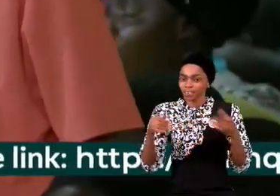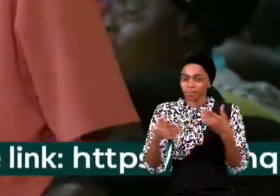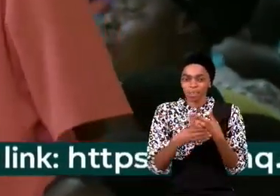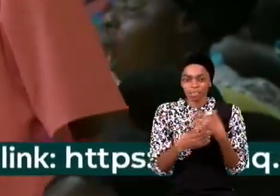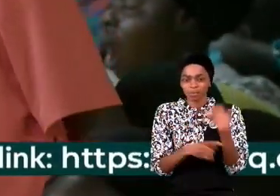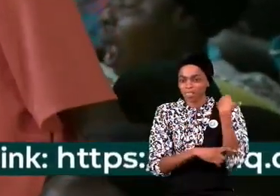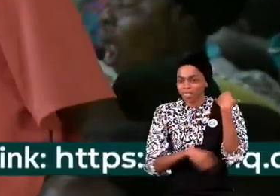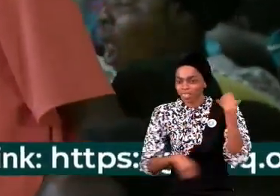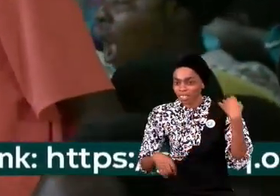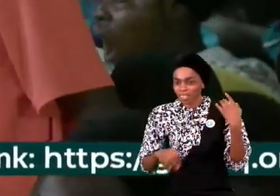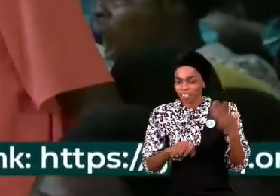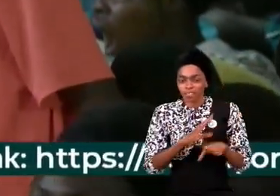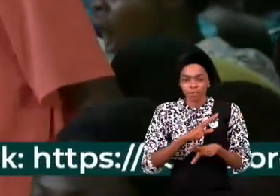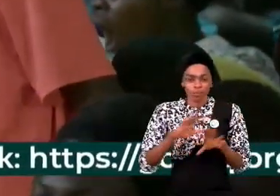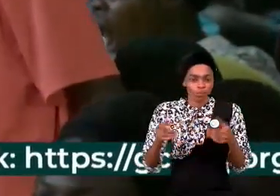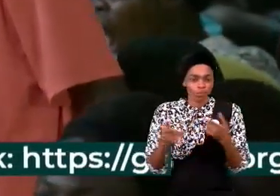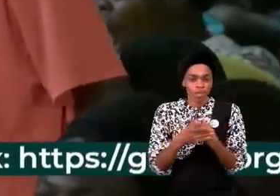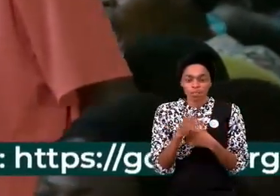Jesus' name.